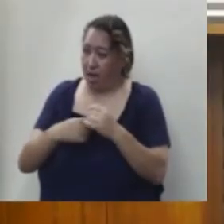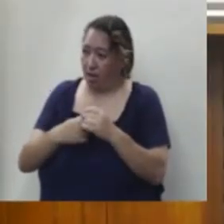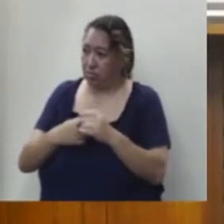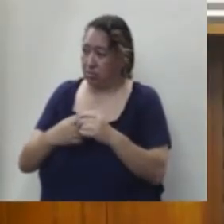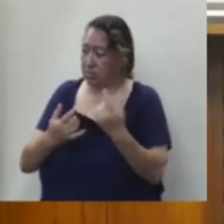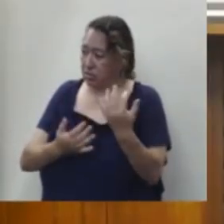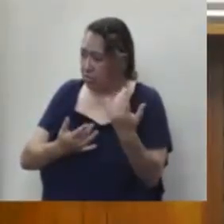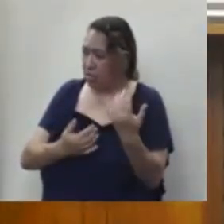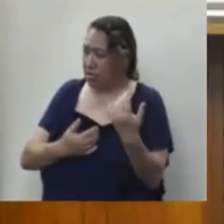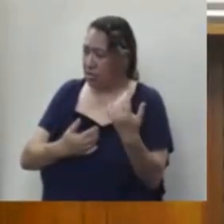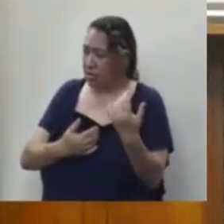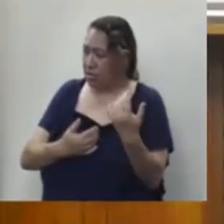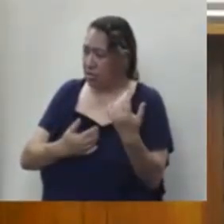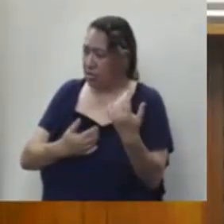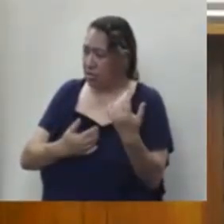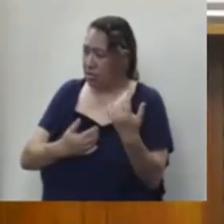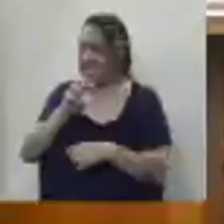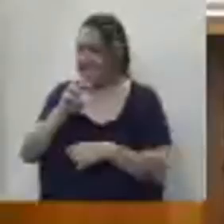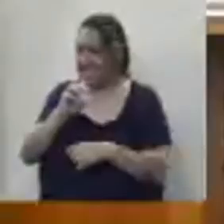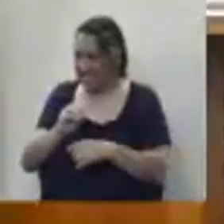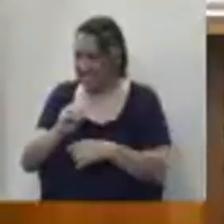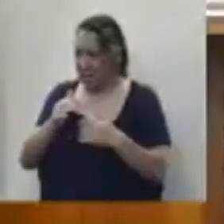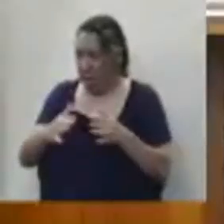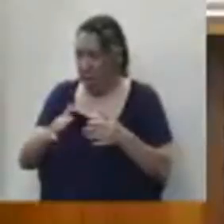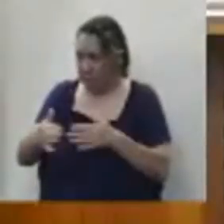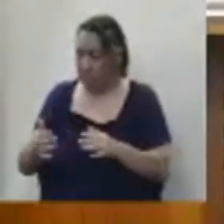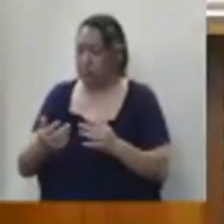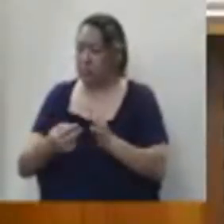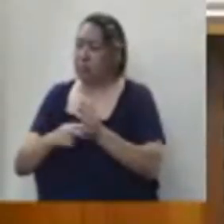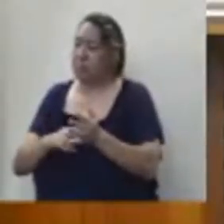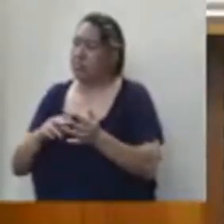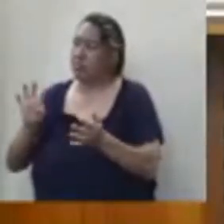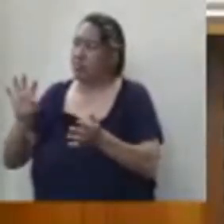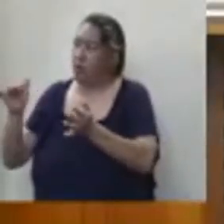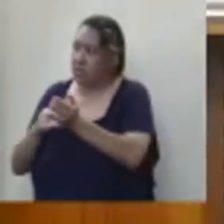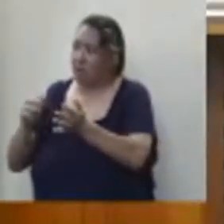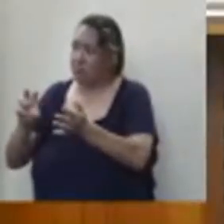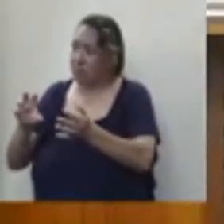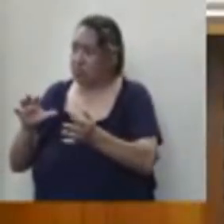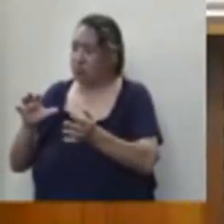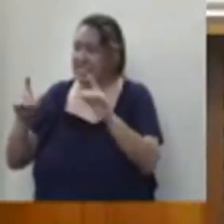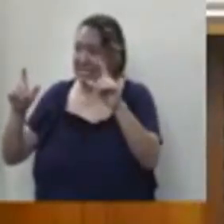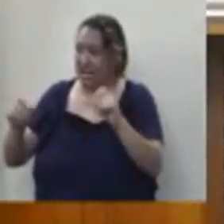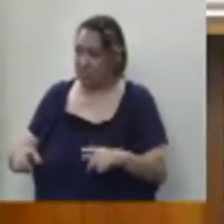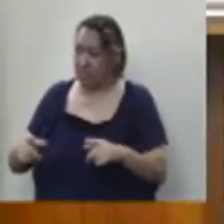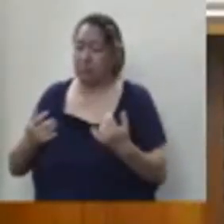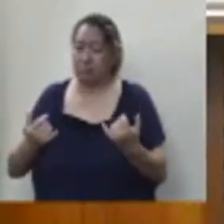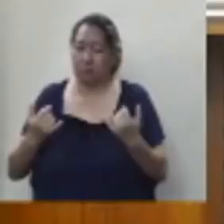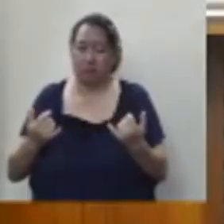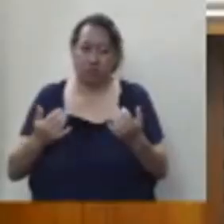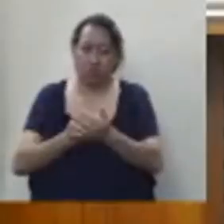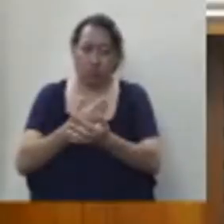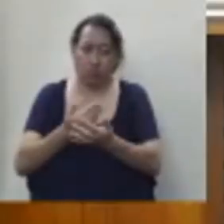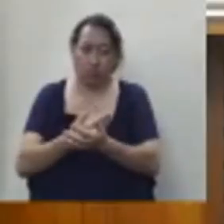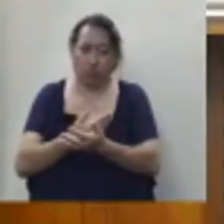which translates to about 4,600 tests. With this new AB ID now,